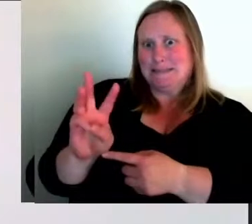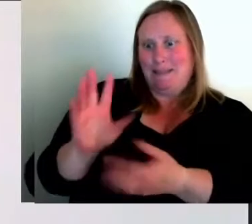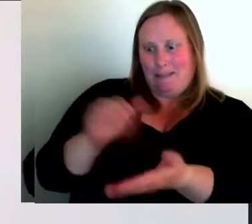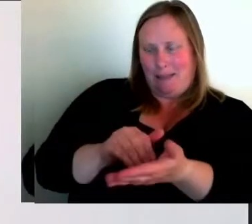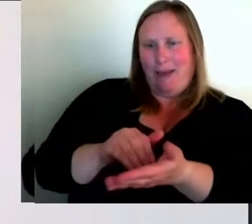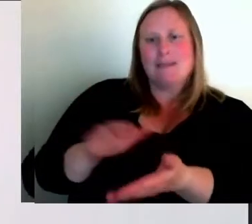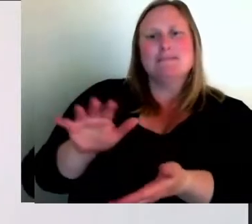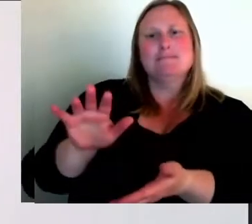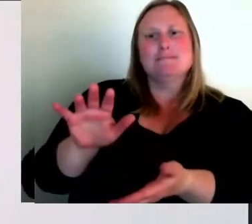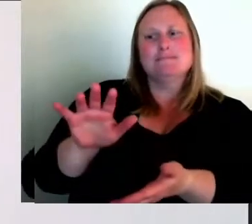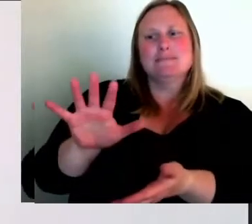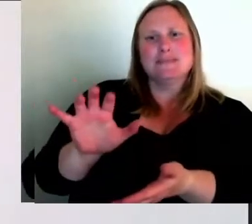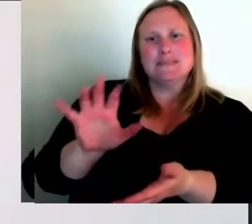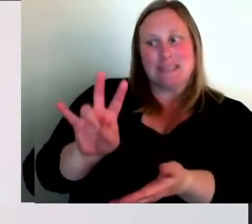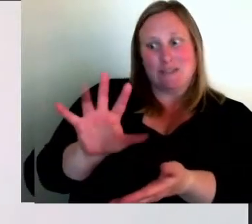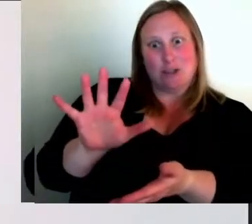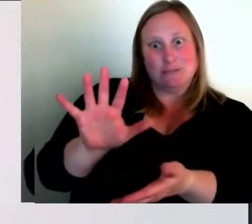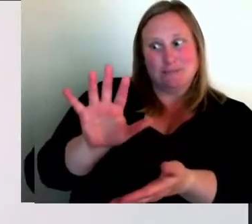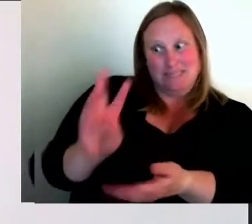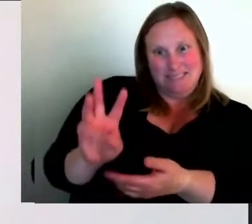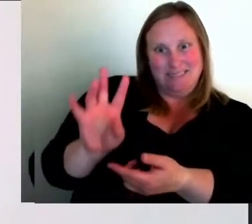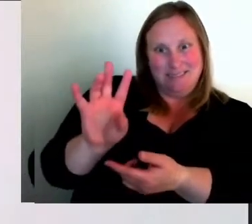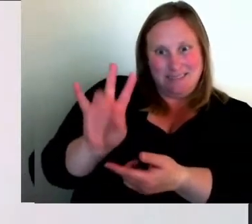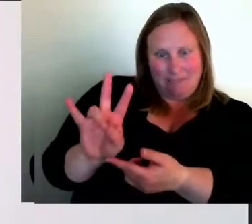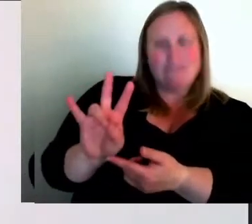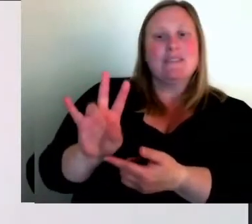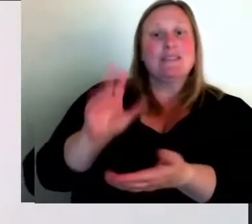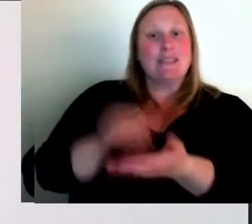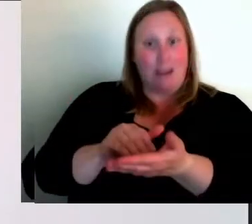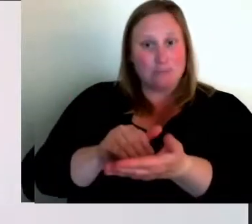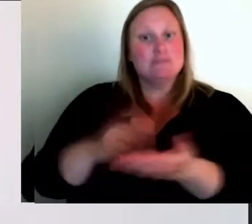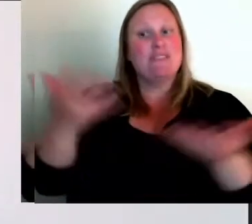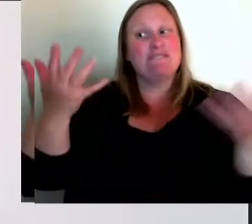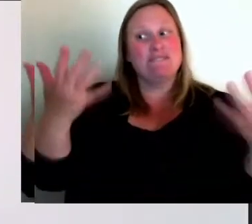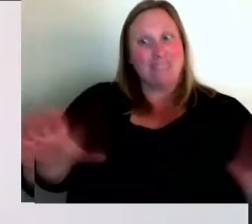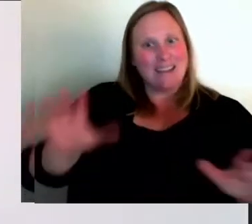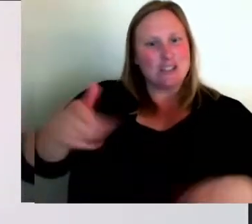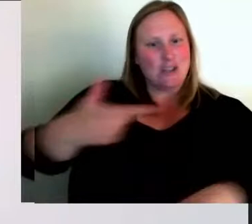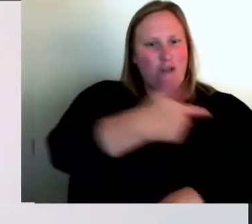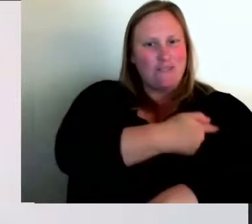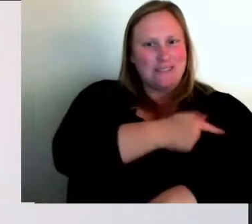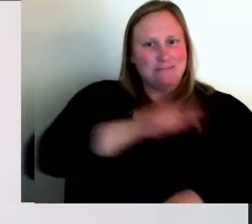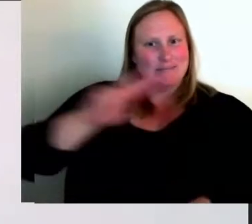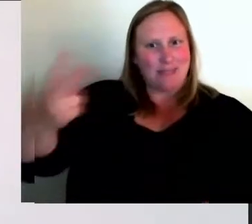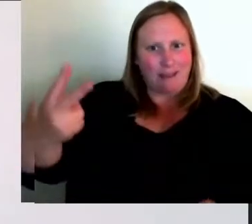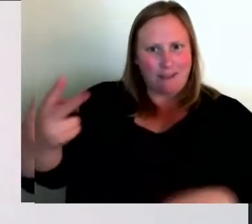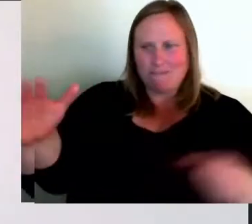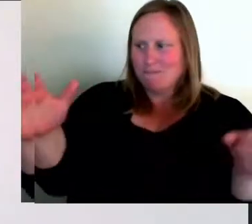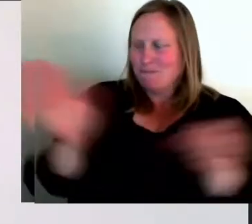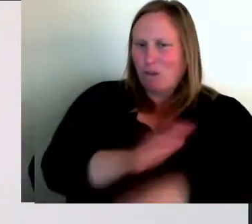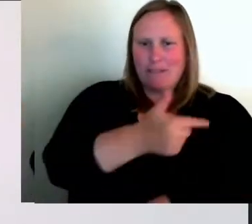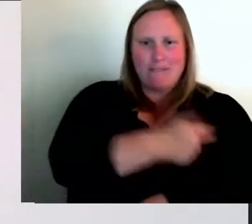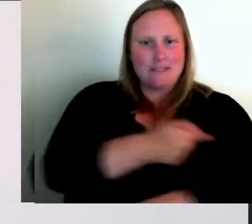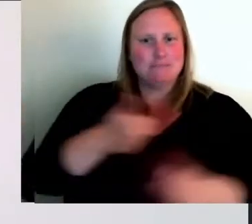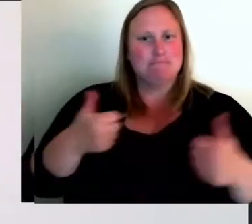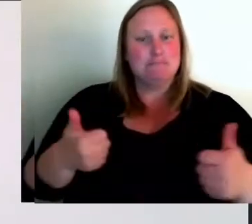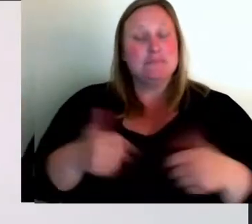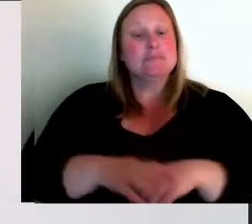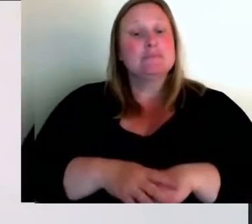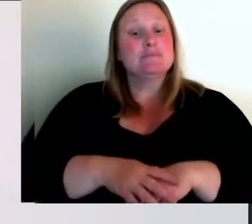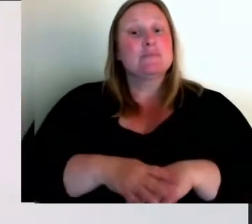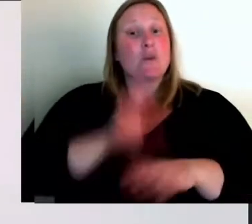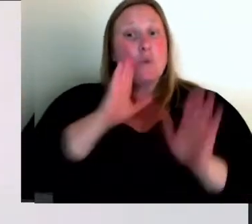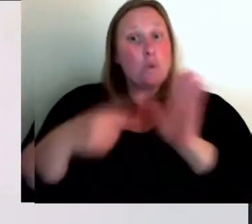2,416,757 residents have completed their vaccine series. We will continue to provide our COVID-19 data in real time to